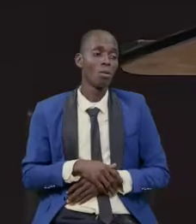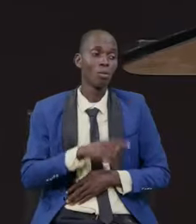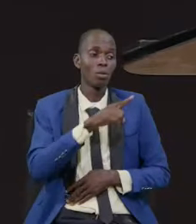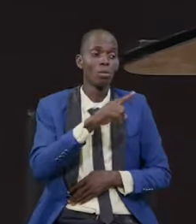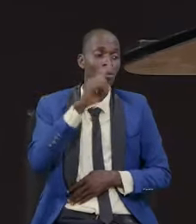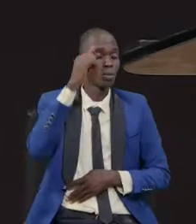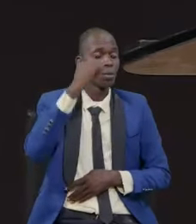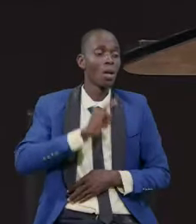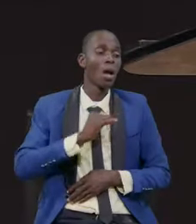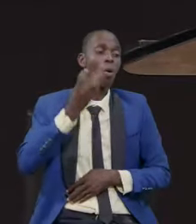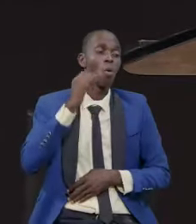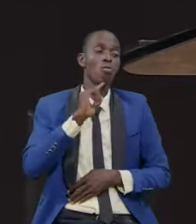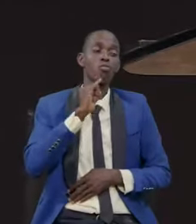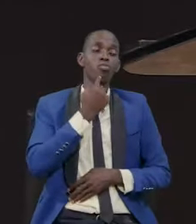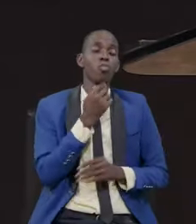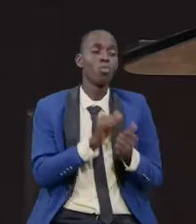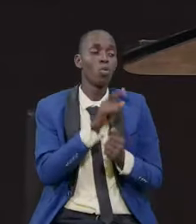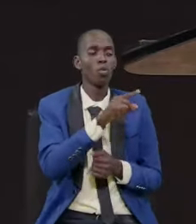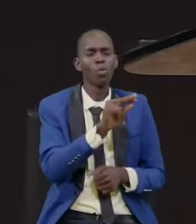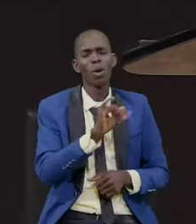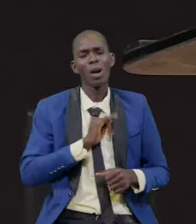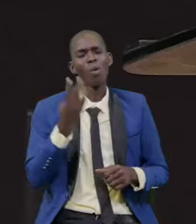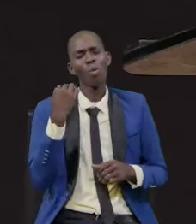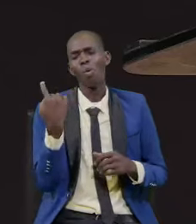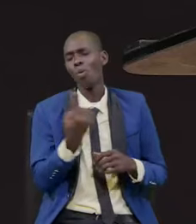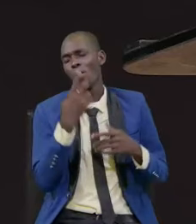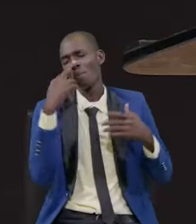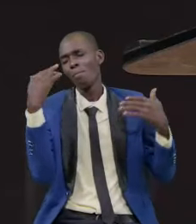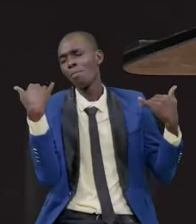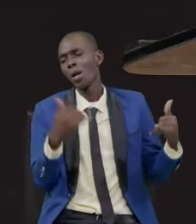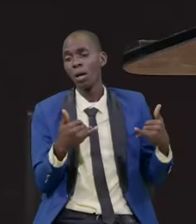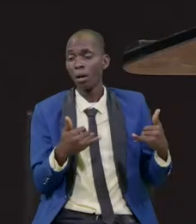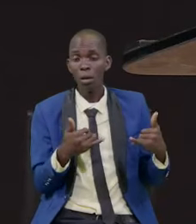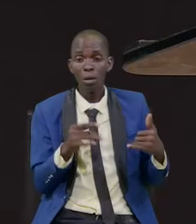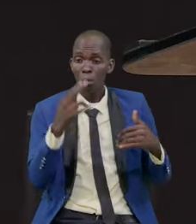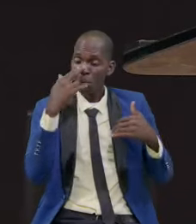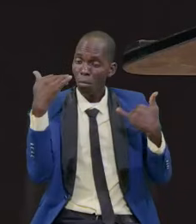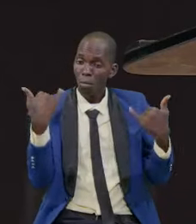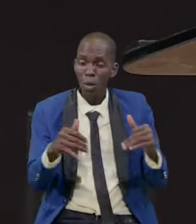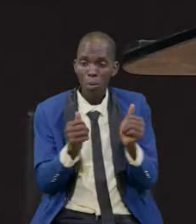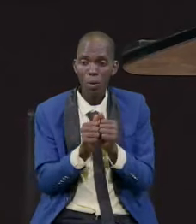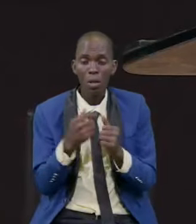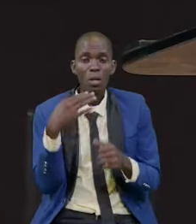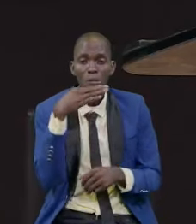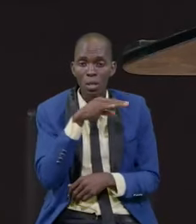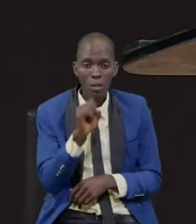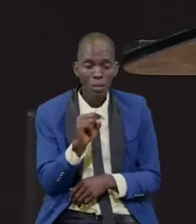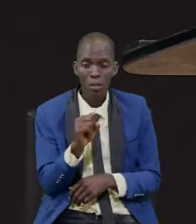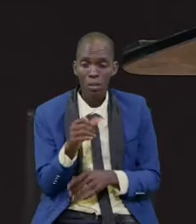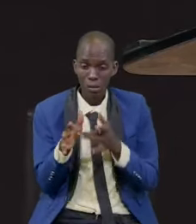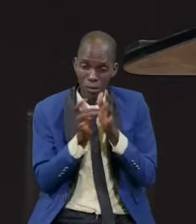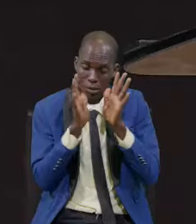took that series. I was only playing. They play with lies. They play with